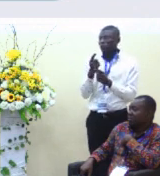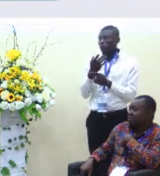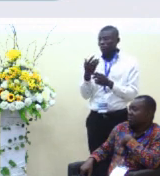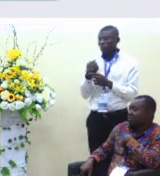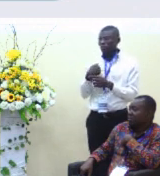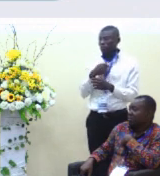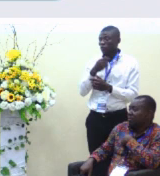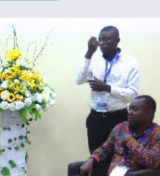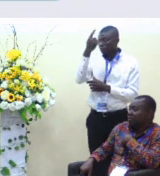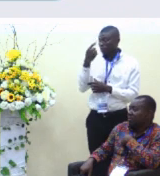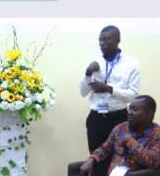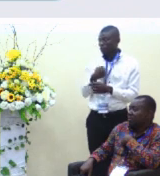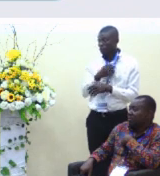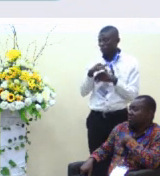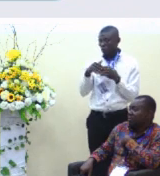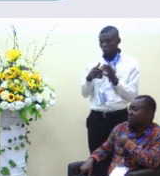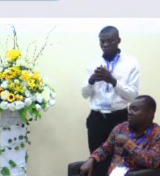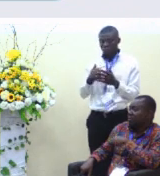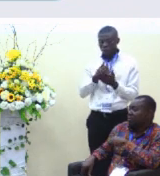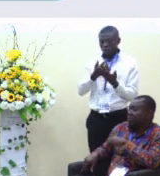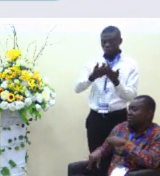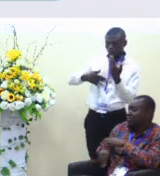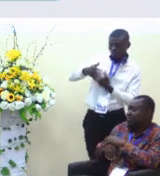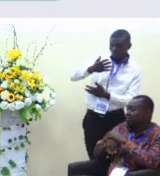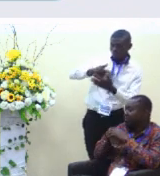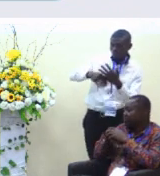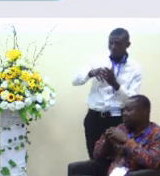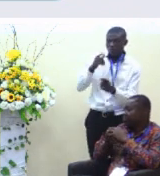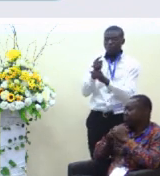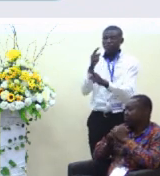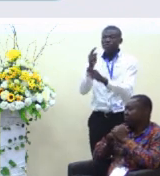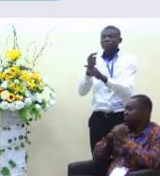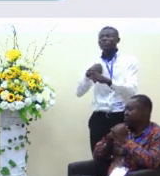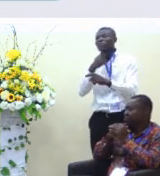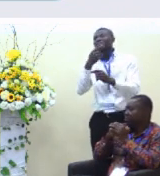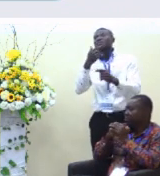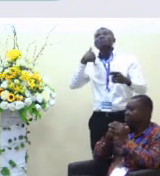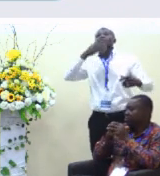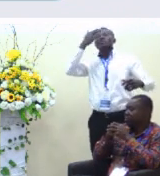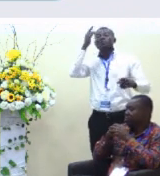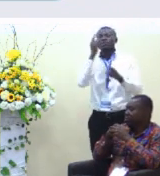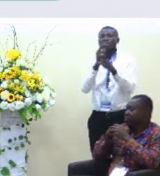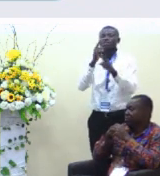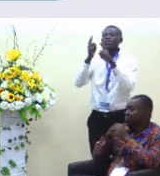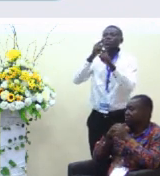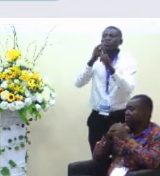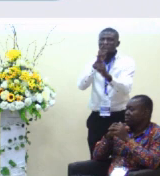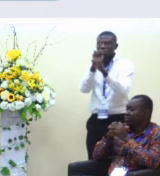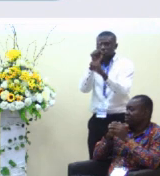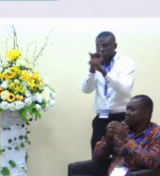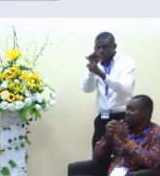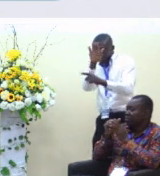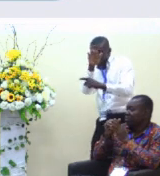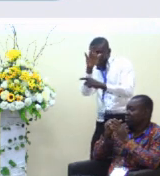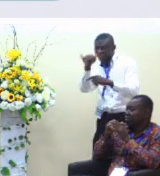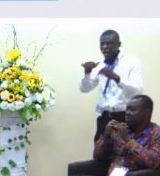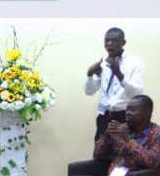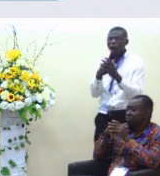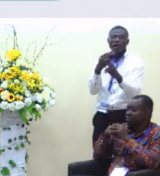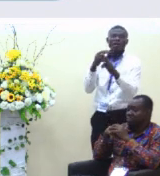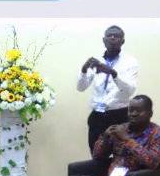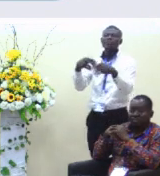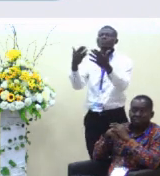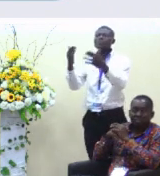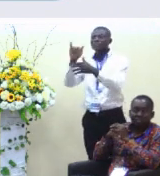we have realized is that we have all been socialized to calling these names unknowingly, tagging persons with disabilities with all sorts of